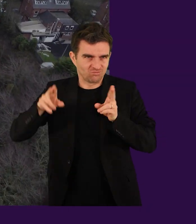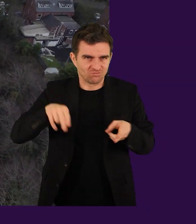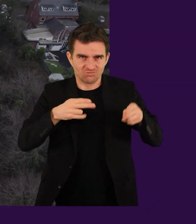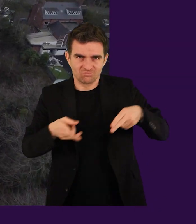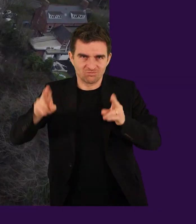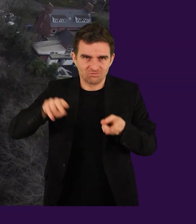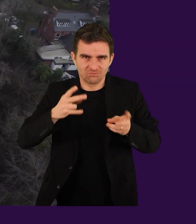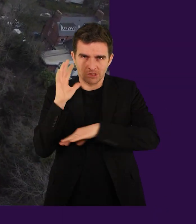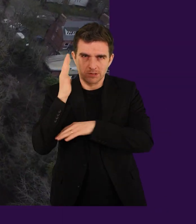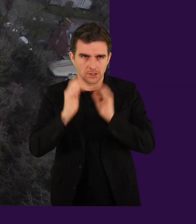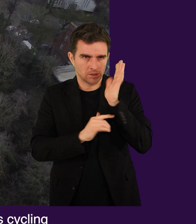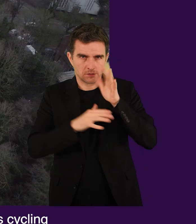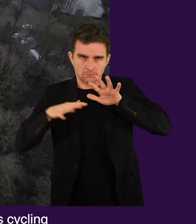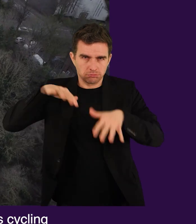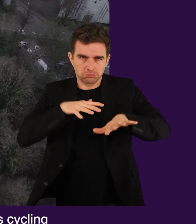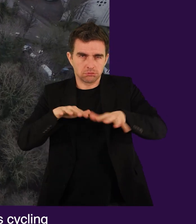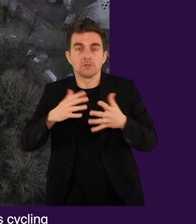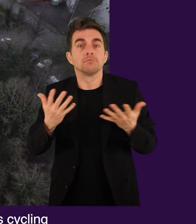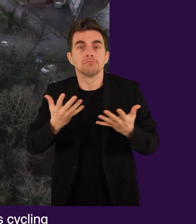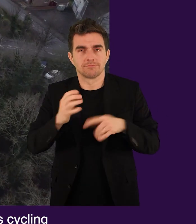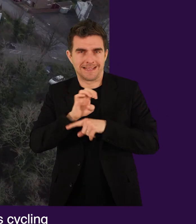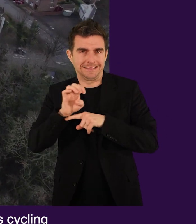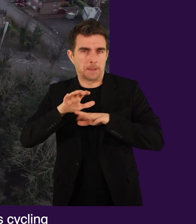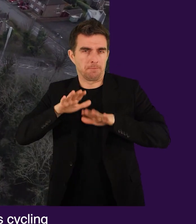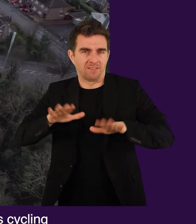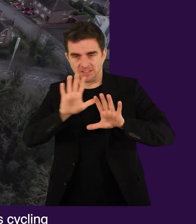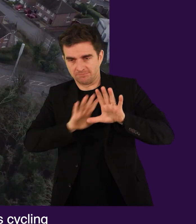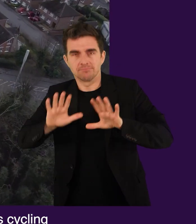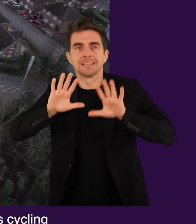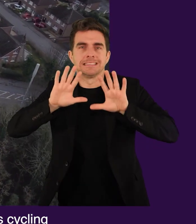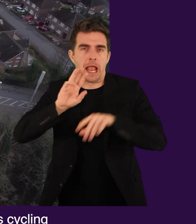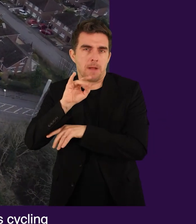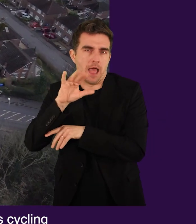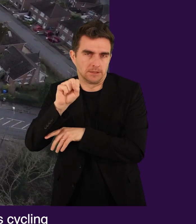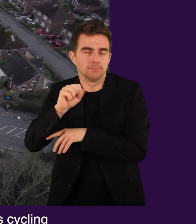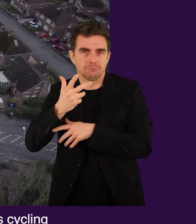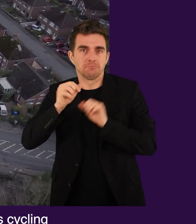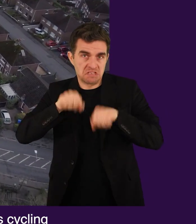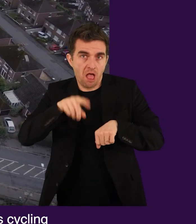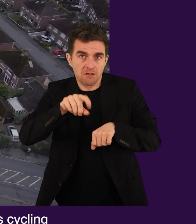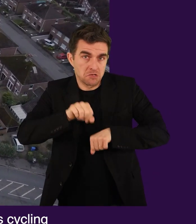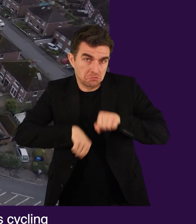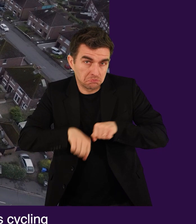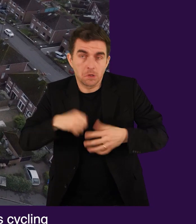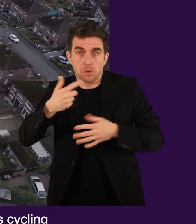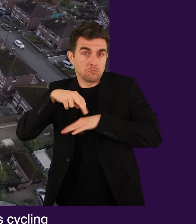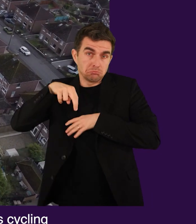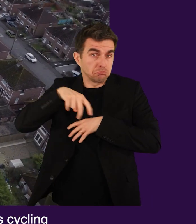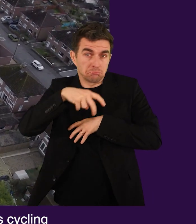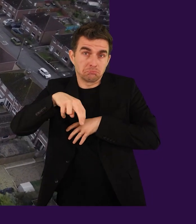explored the Connswater Greenway, which is 10 miles of continuous cycling and walkway through